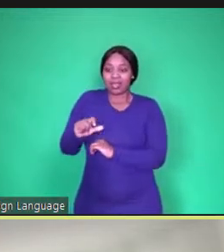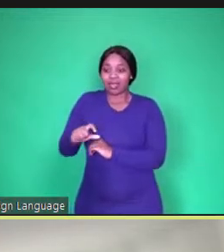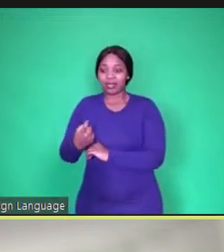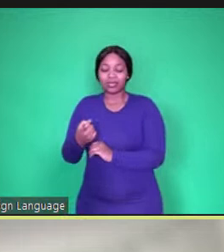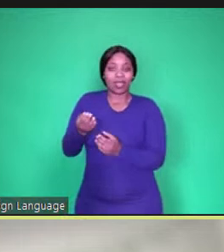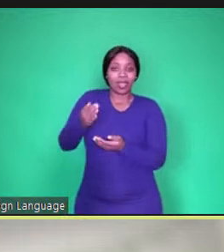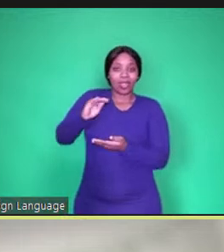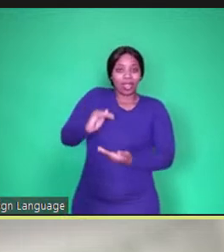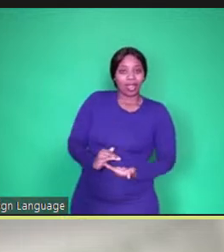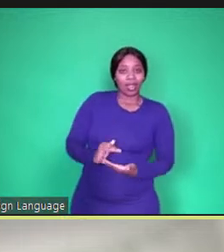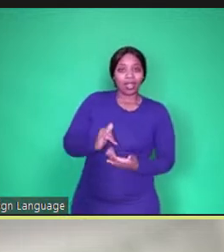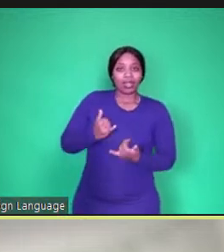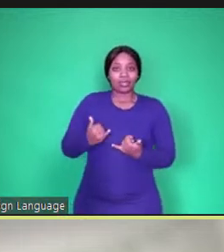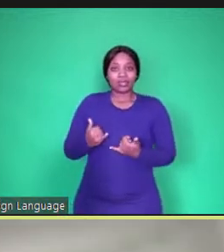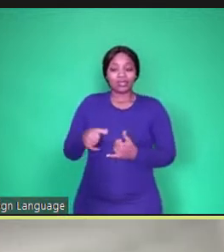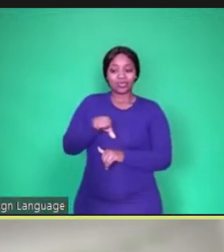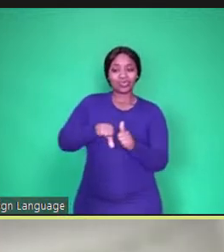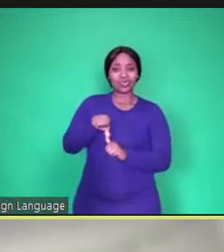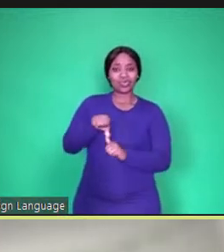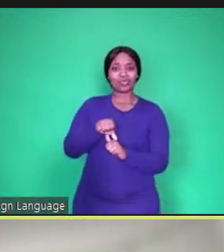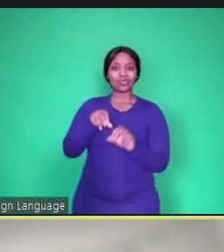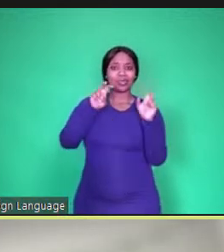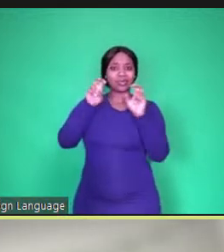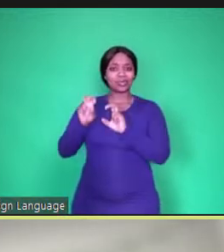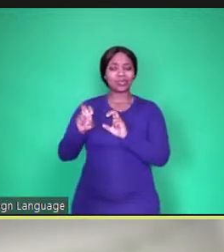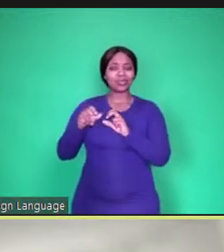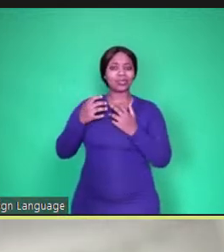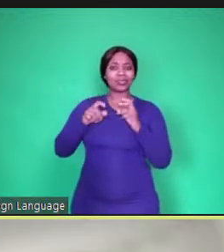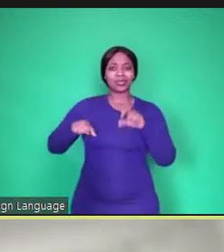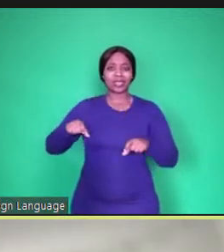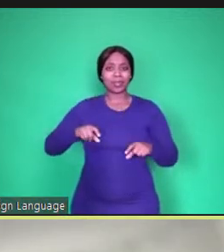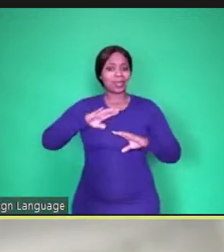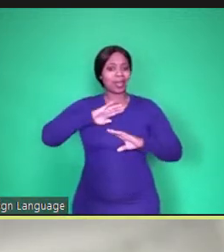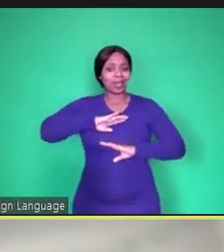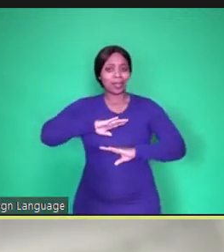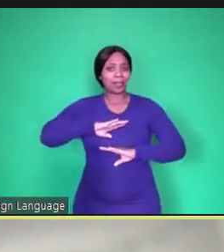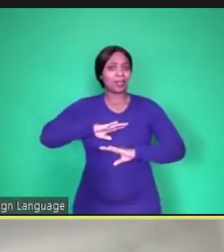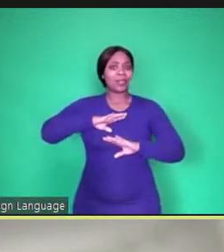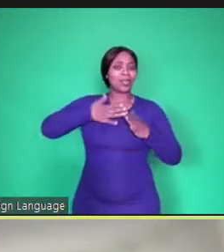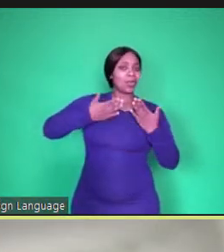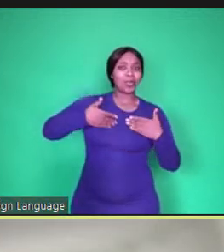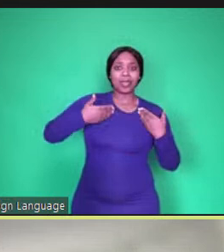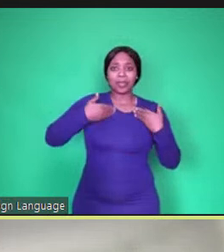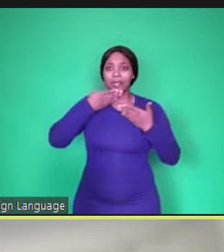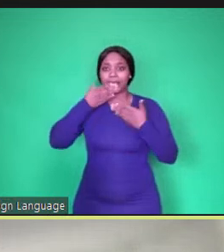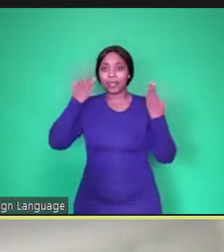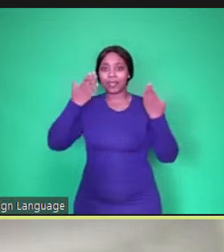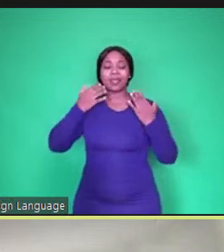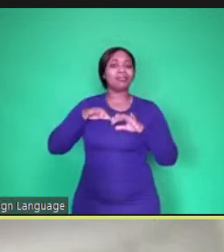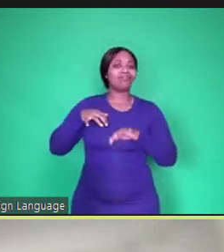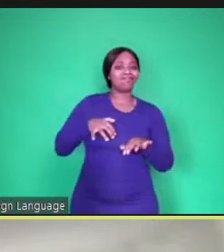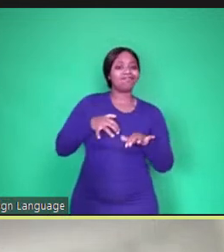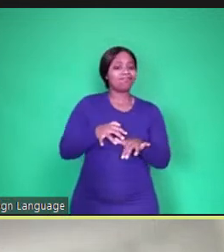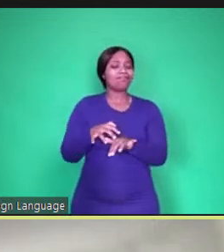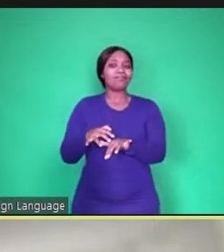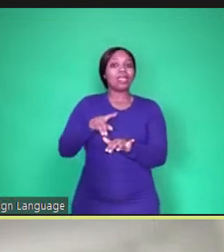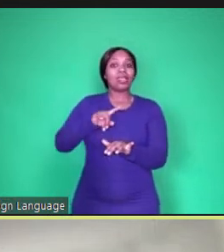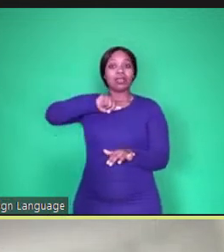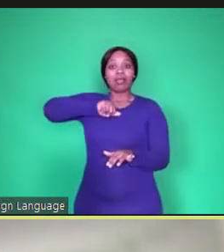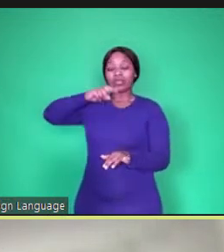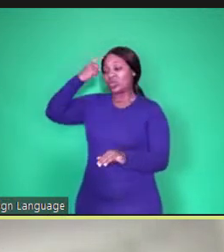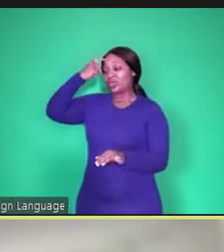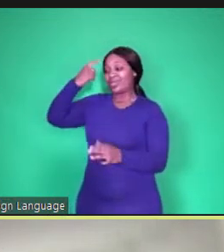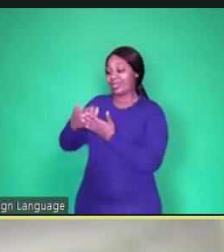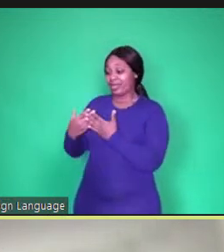spatial divides are critical for us to understand and critical for us to think about how to address